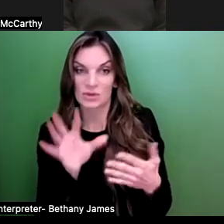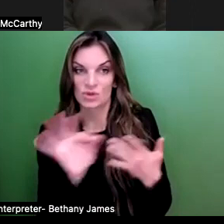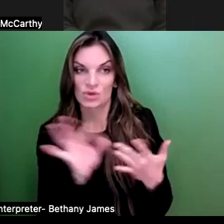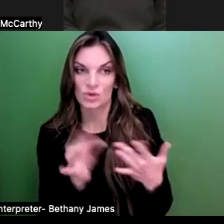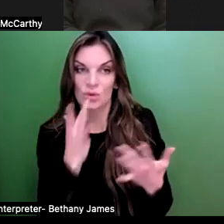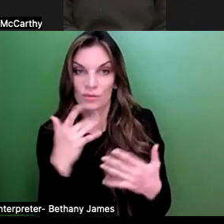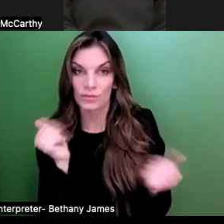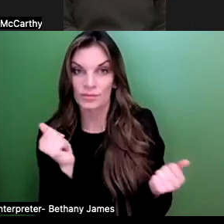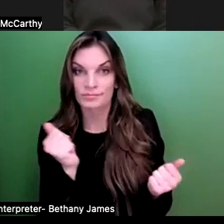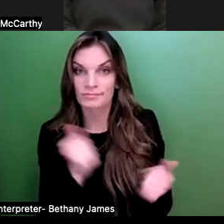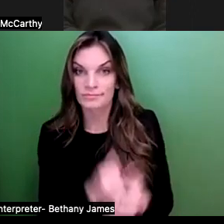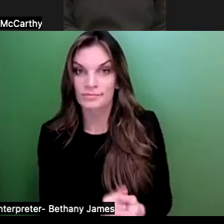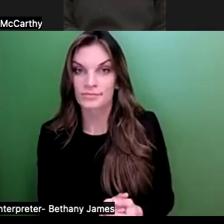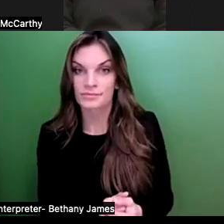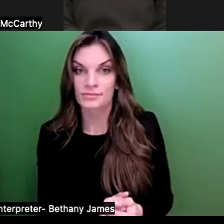And